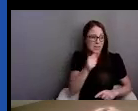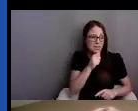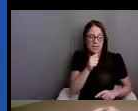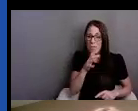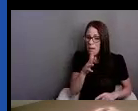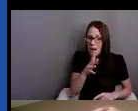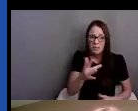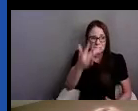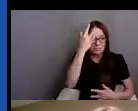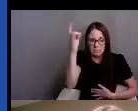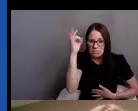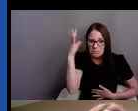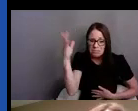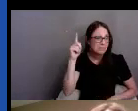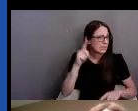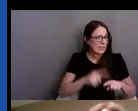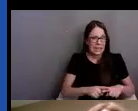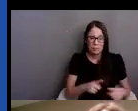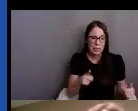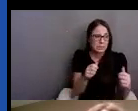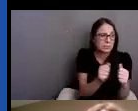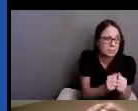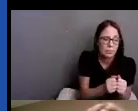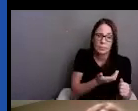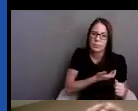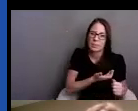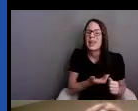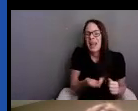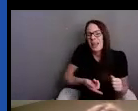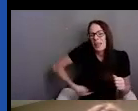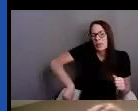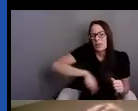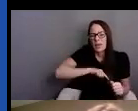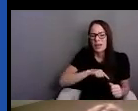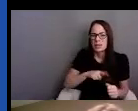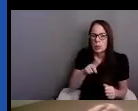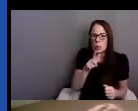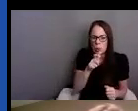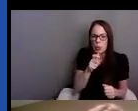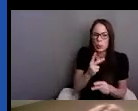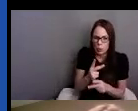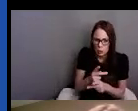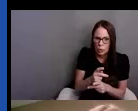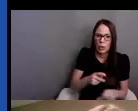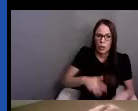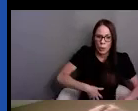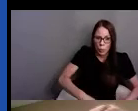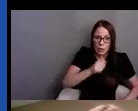these are situations that those of us who have taken care of pregnant patients with COVID-19 really want to